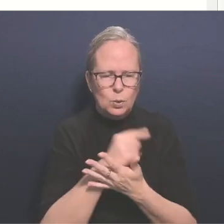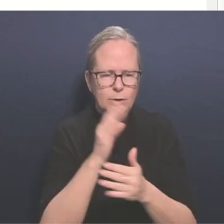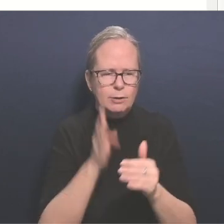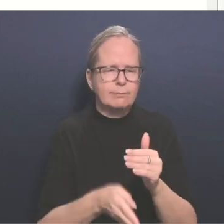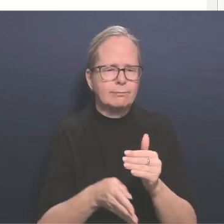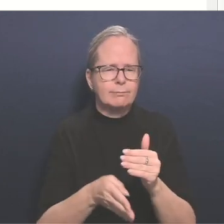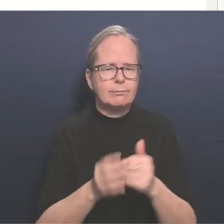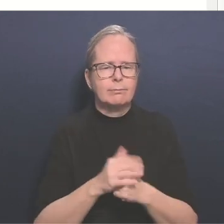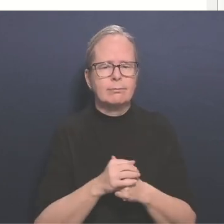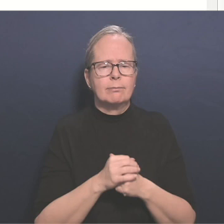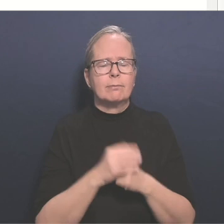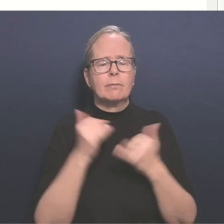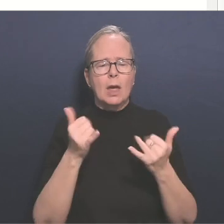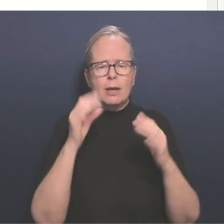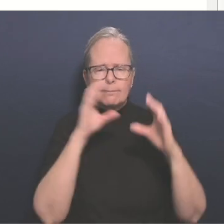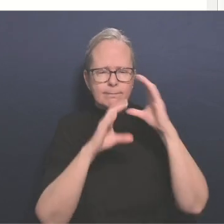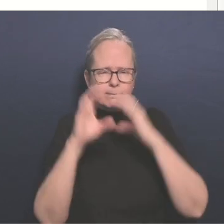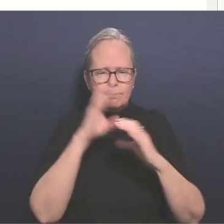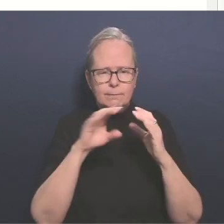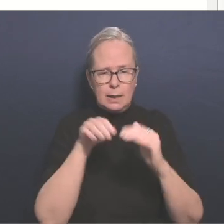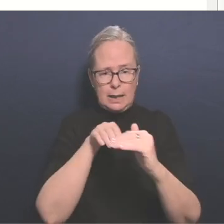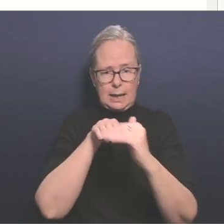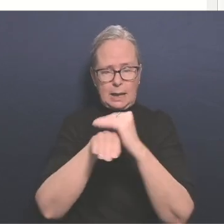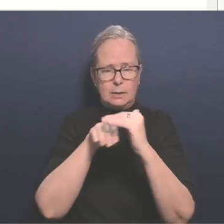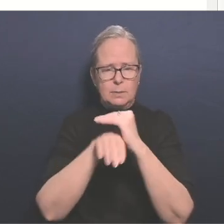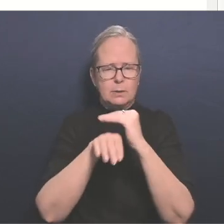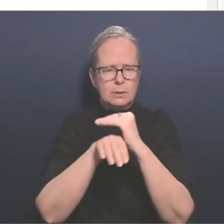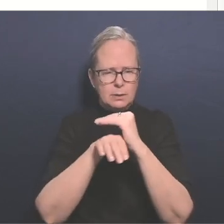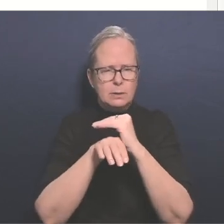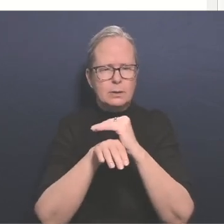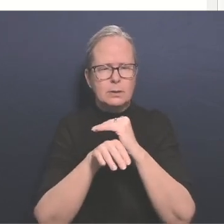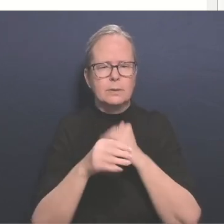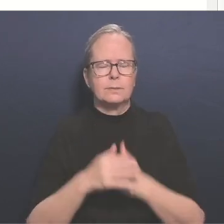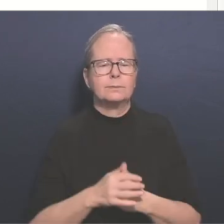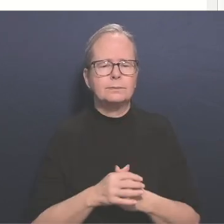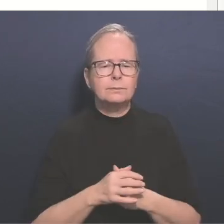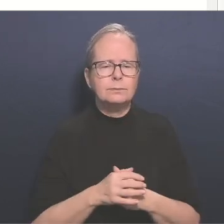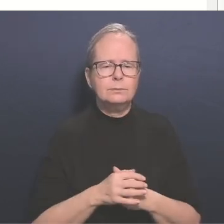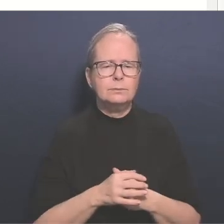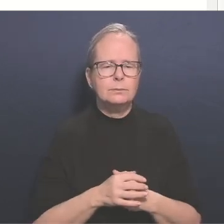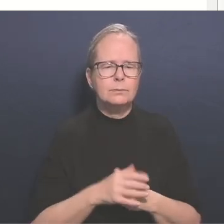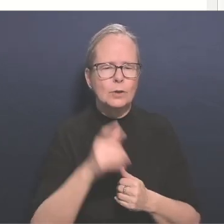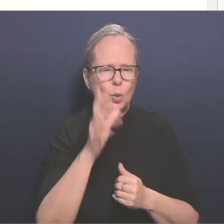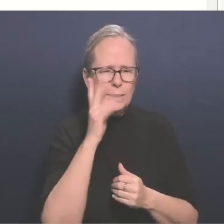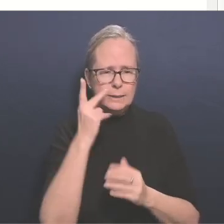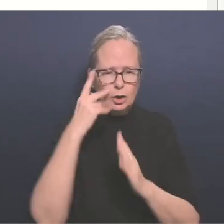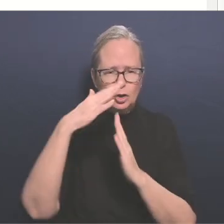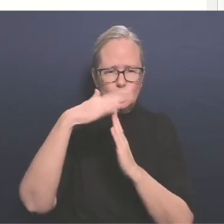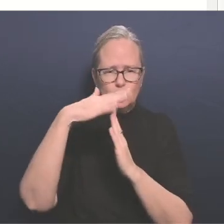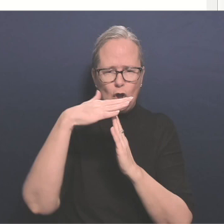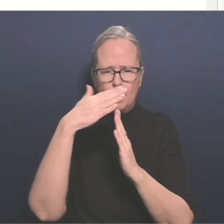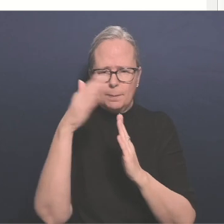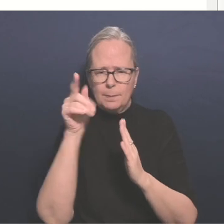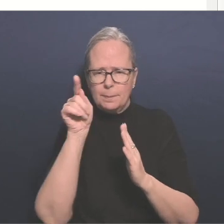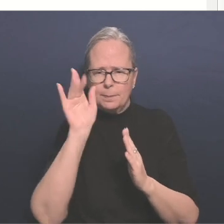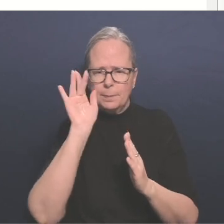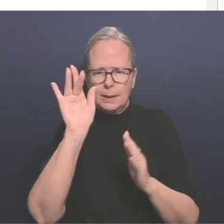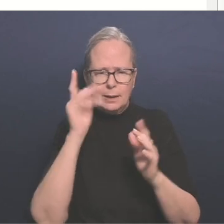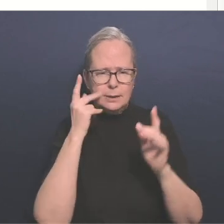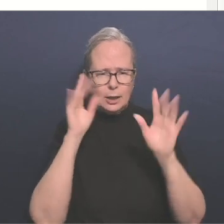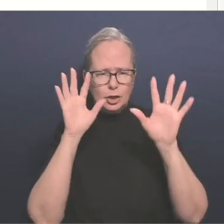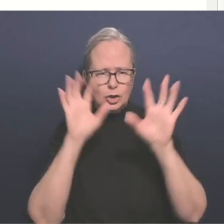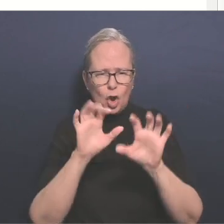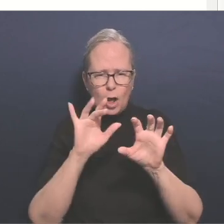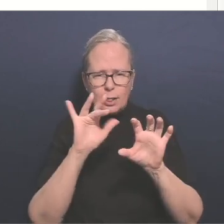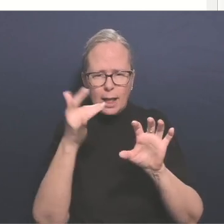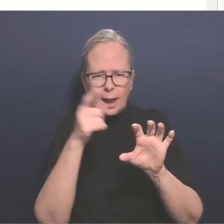given us tips, they've given us resources, frequently asked questions, examples, and